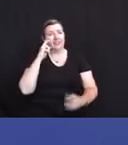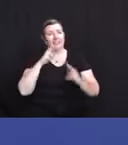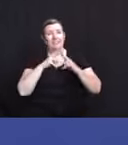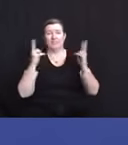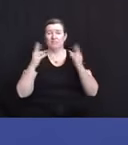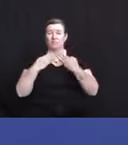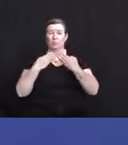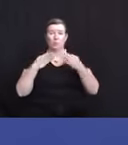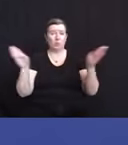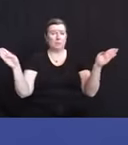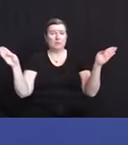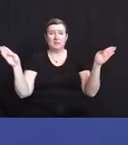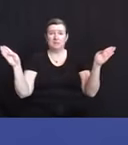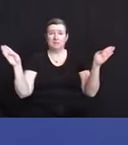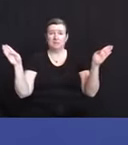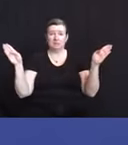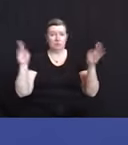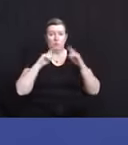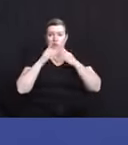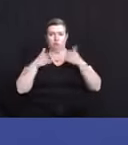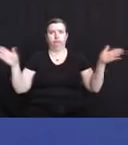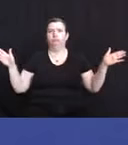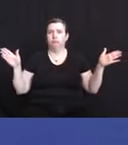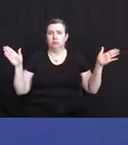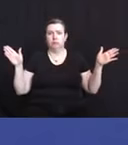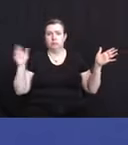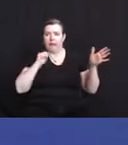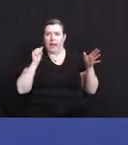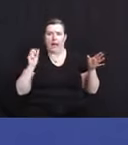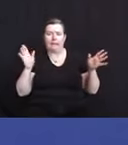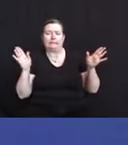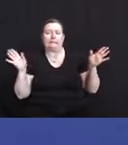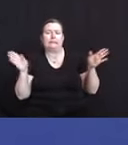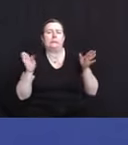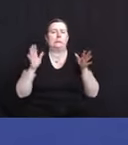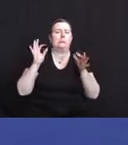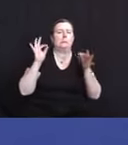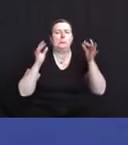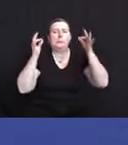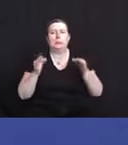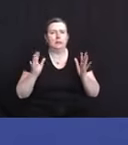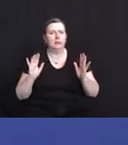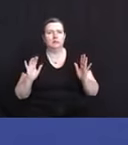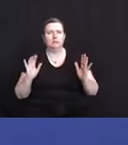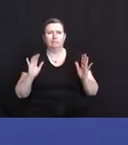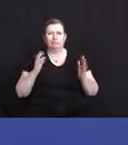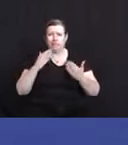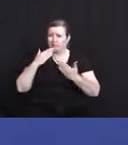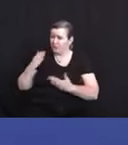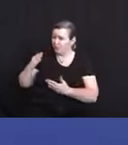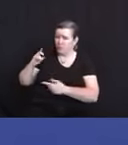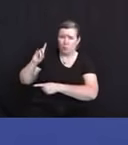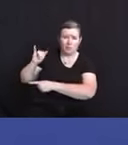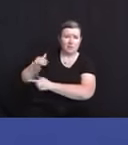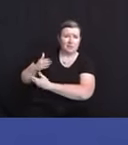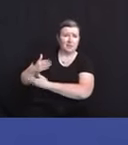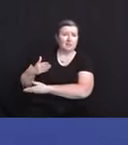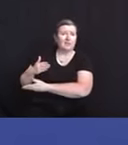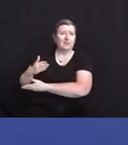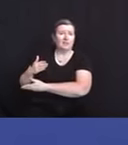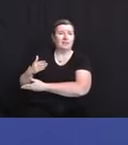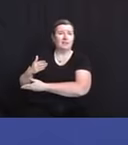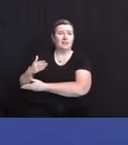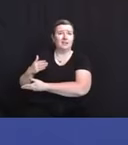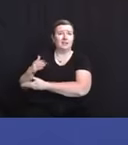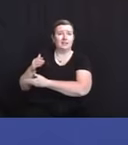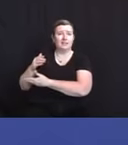could be more open. I want to thank Judy and Tina, as always. Thank you very much for everything, your leadership, and I love the new addition to the